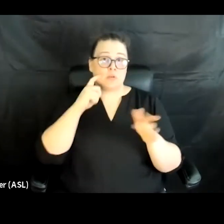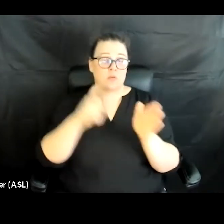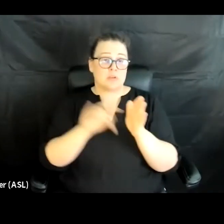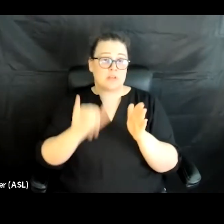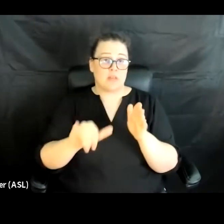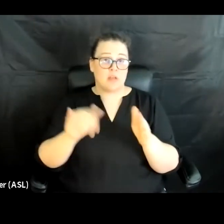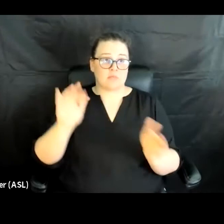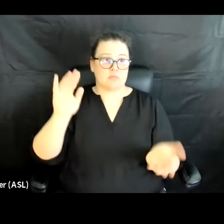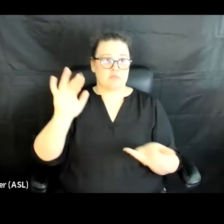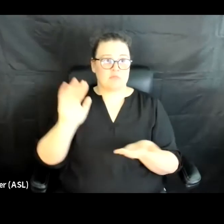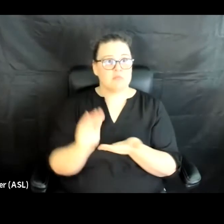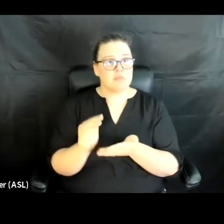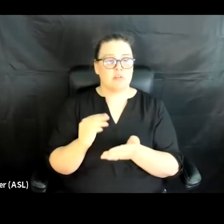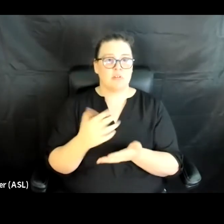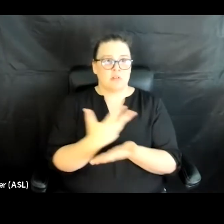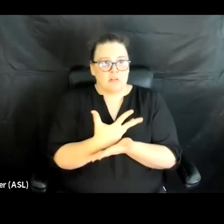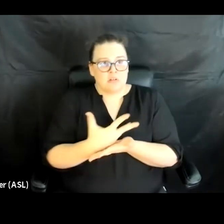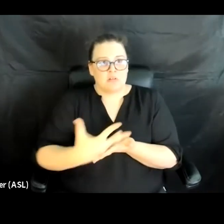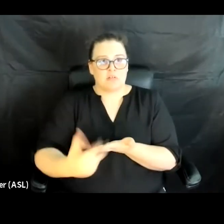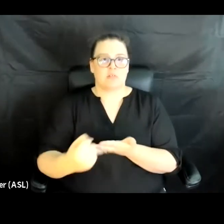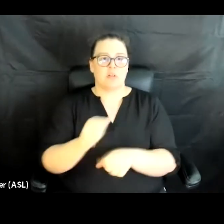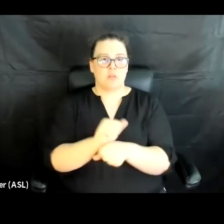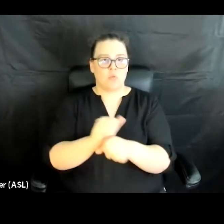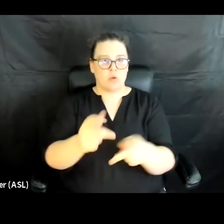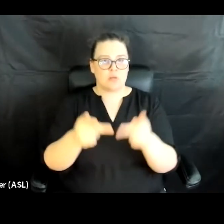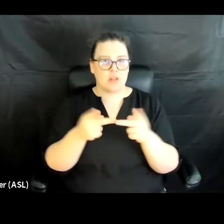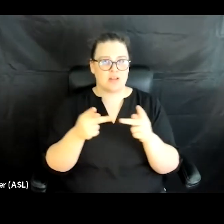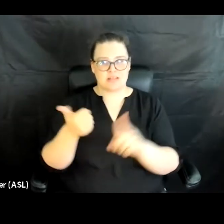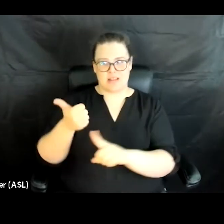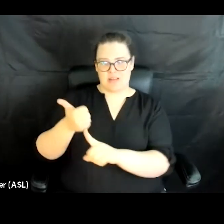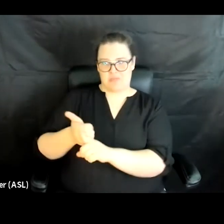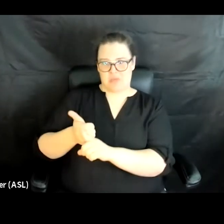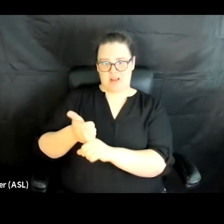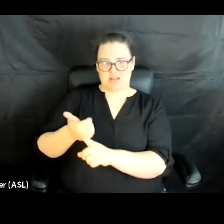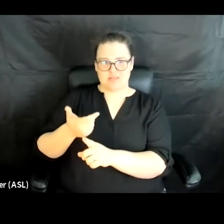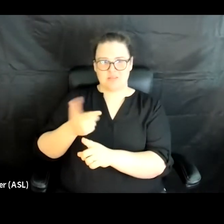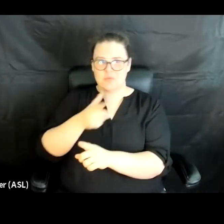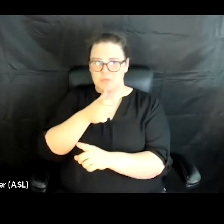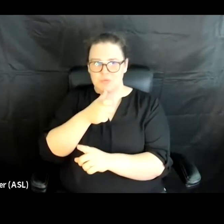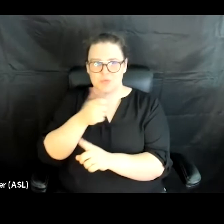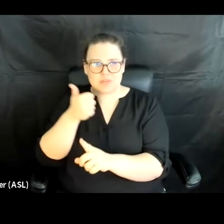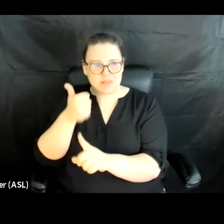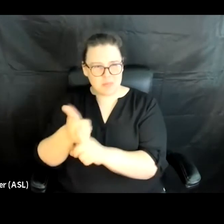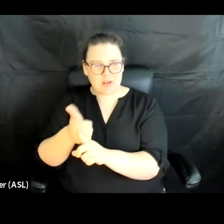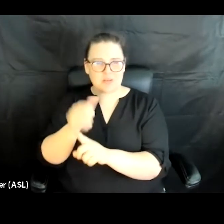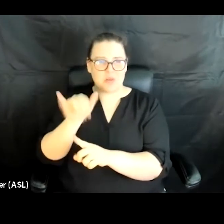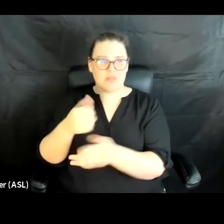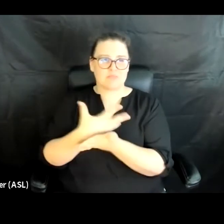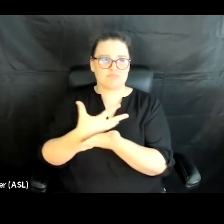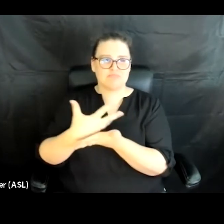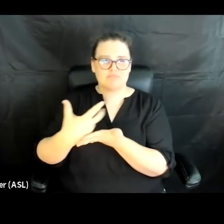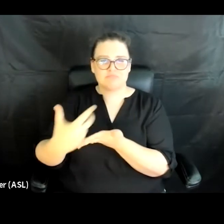the workplace, where we see the impact, who's mostly impacted by these